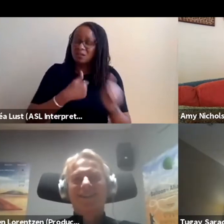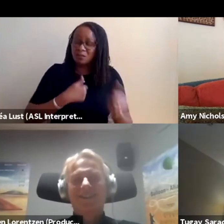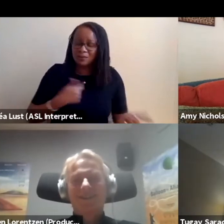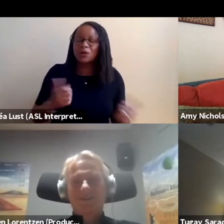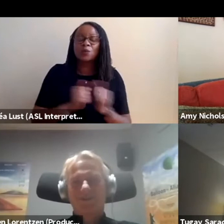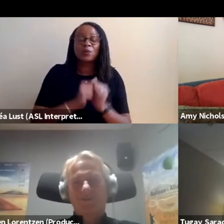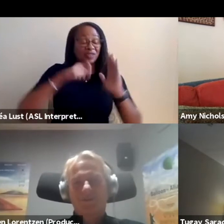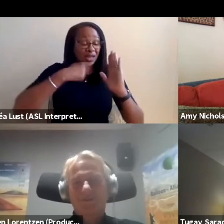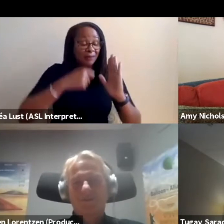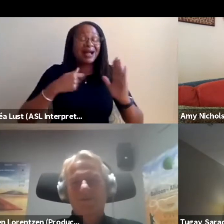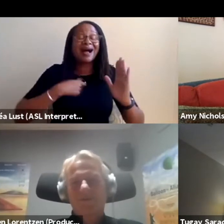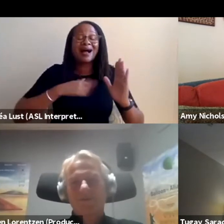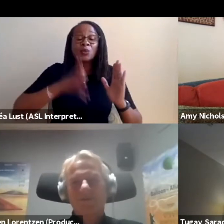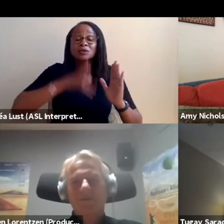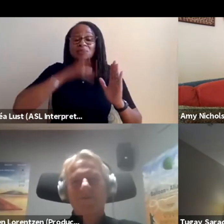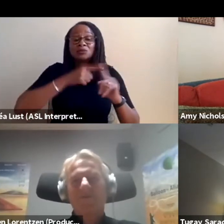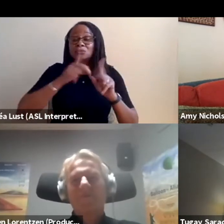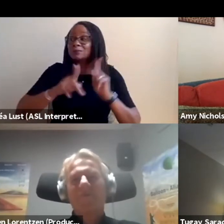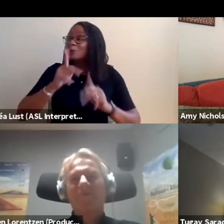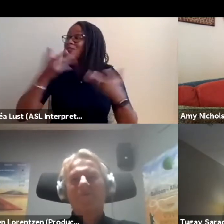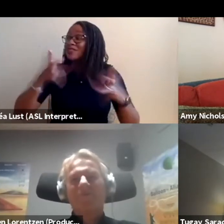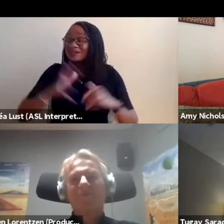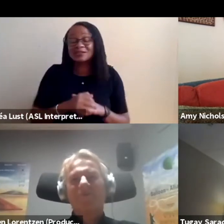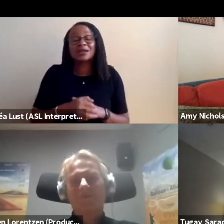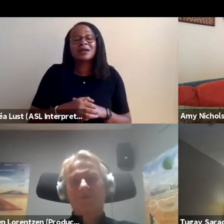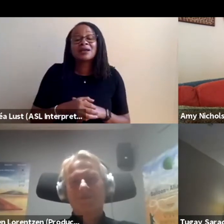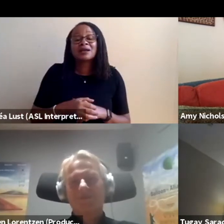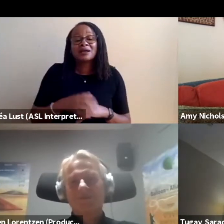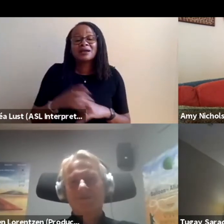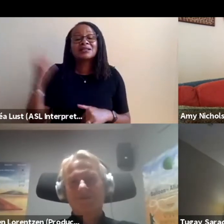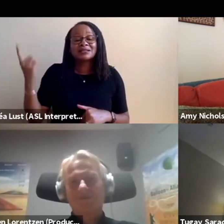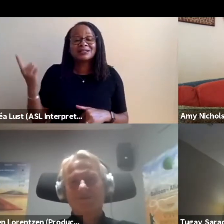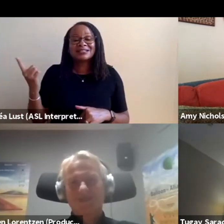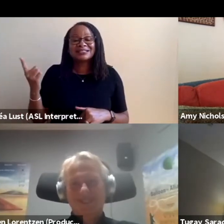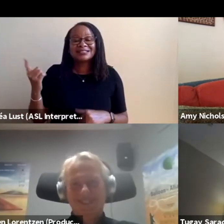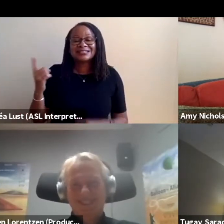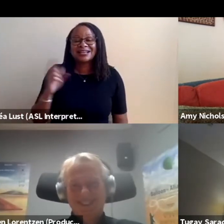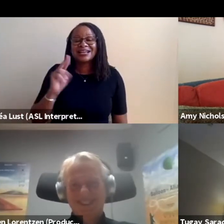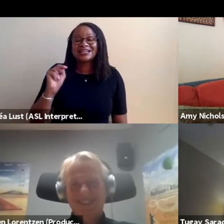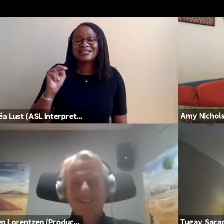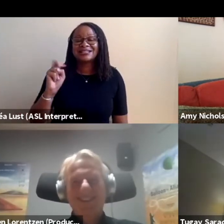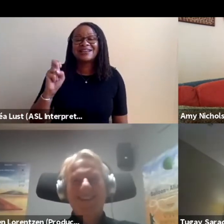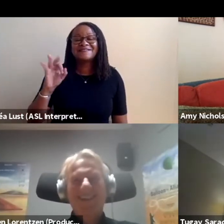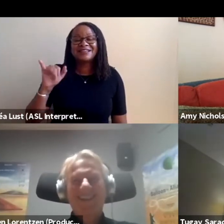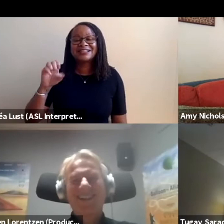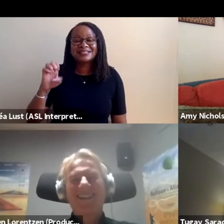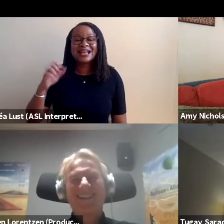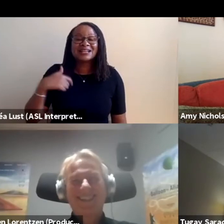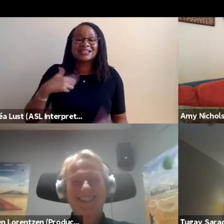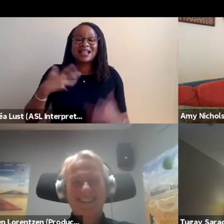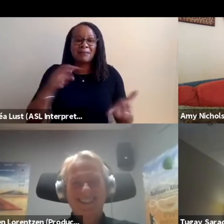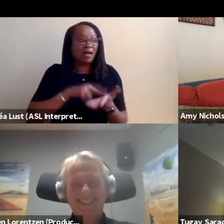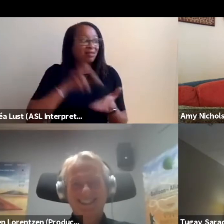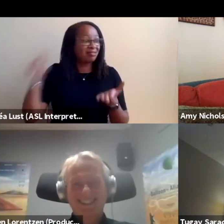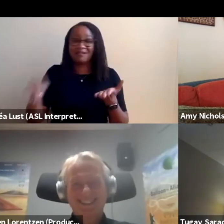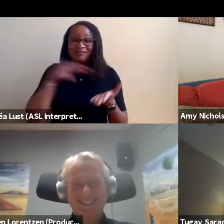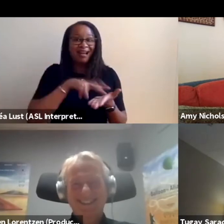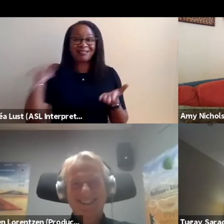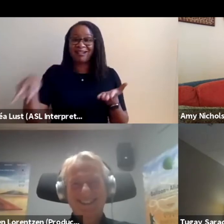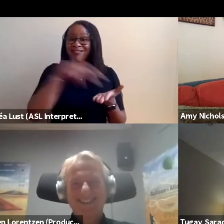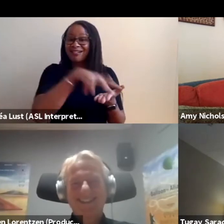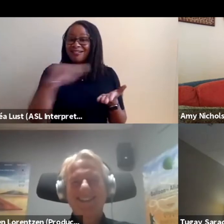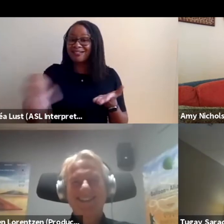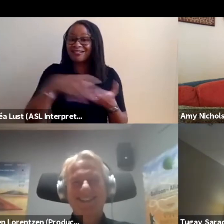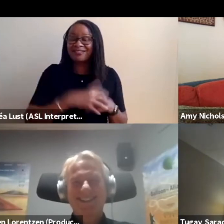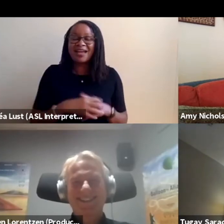camera and let me talk to the people. So she's sometimes much more jumping around and having